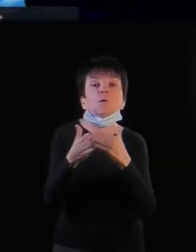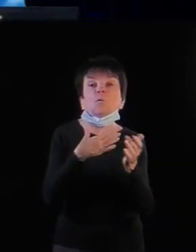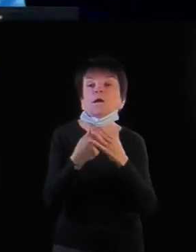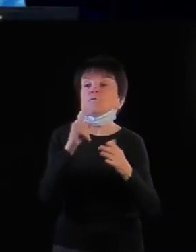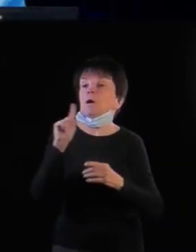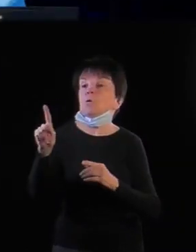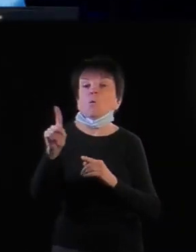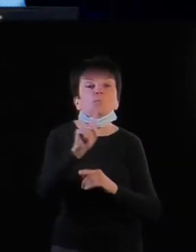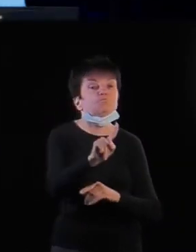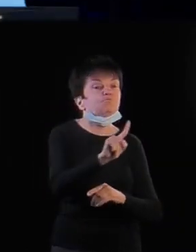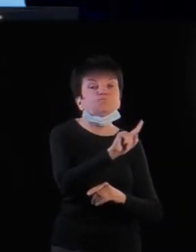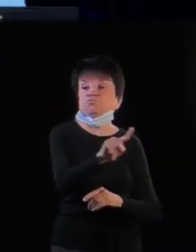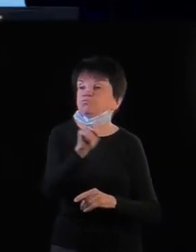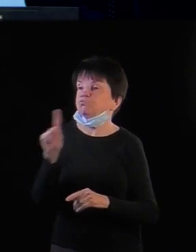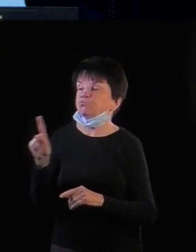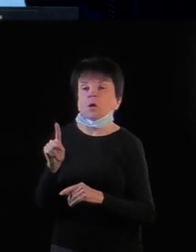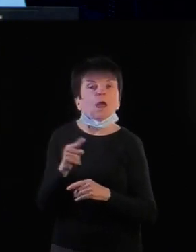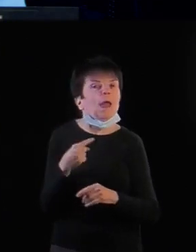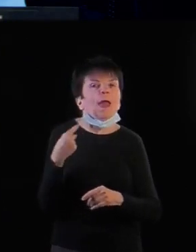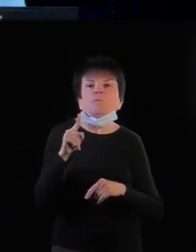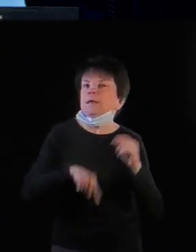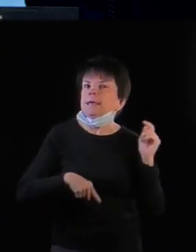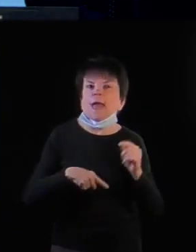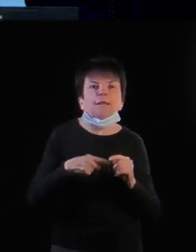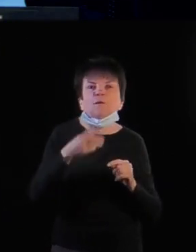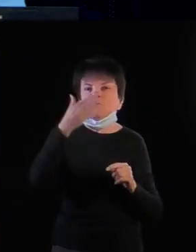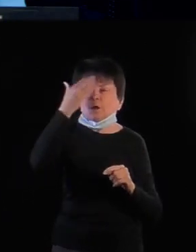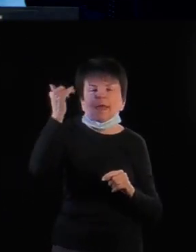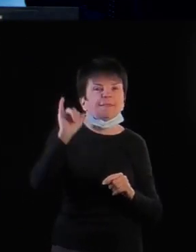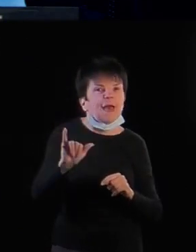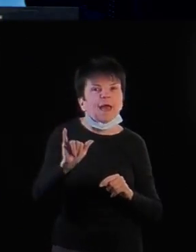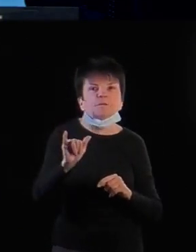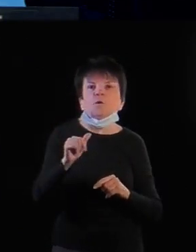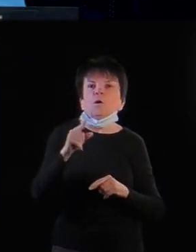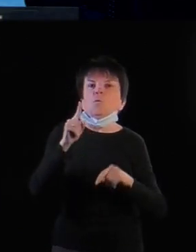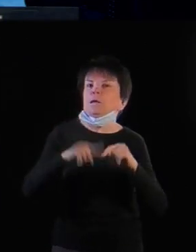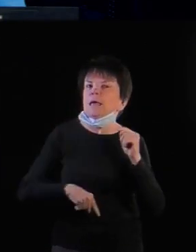can't distance ourselves from it. The fact is that we are tied to it.